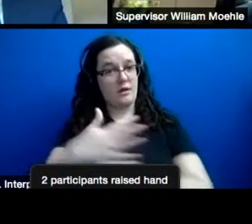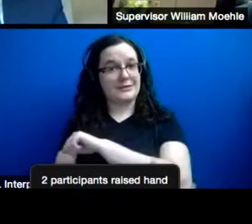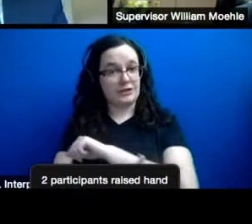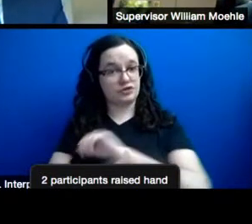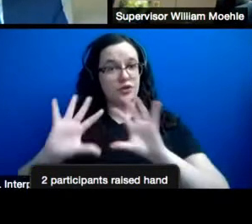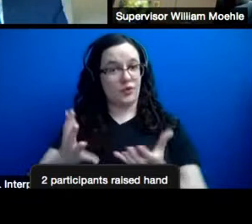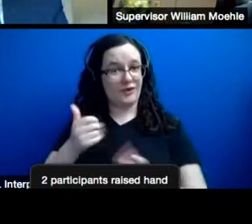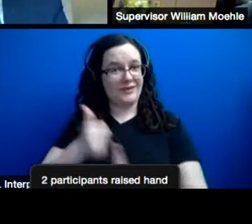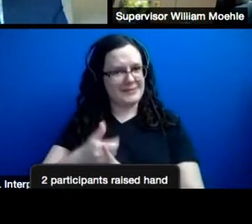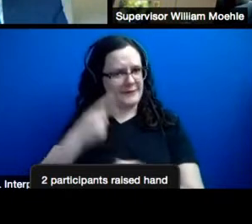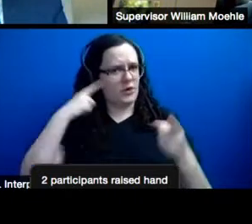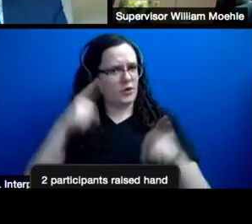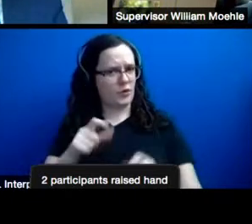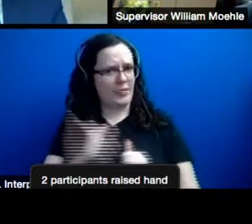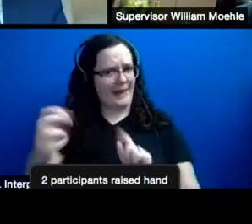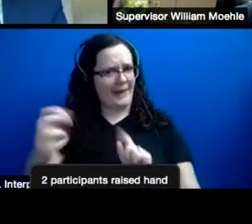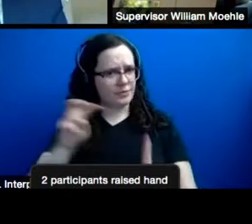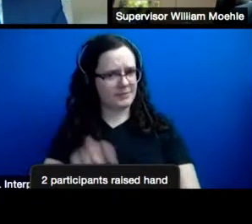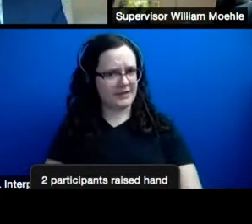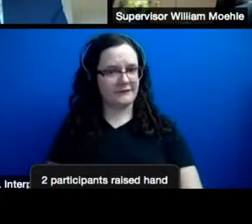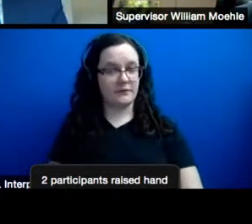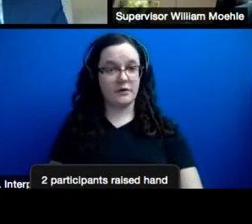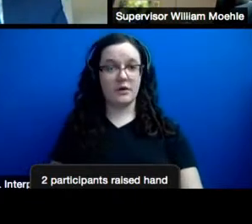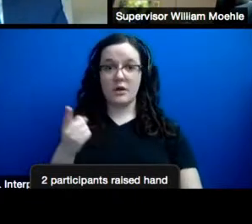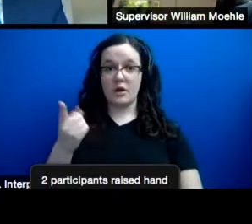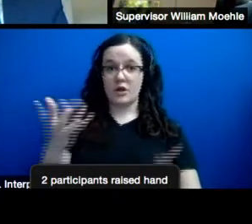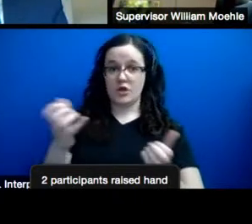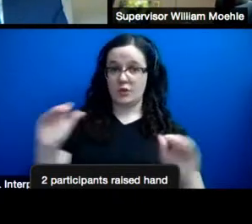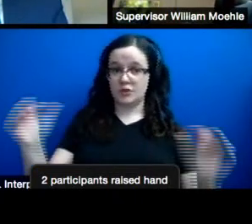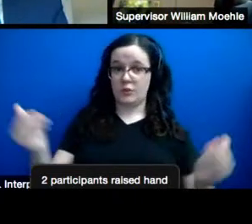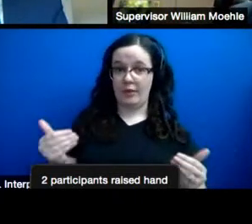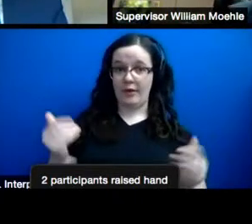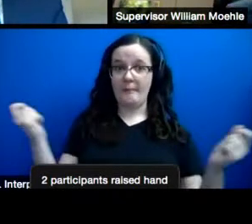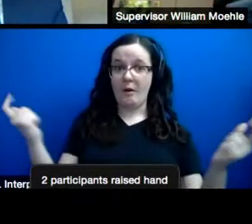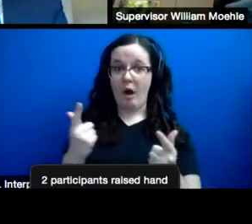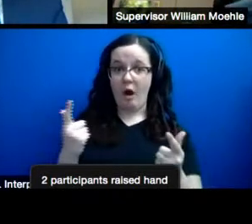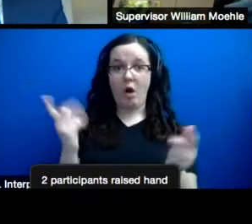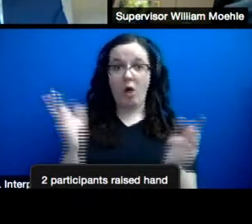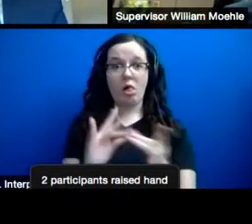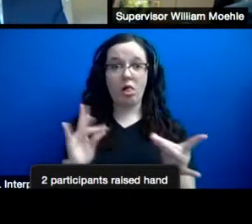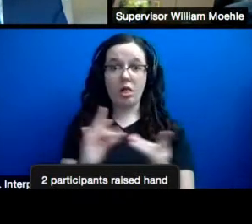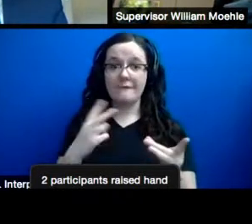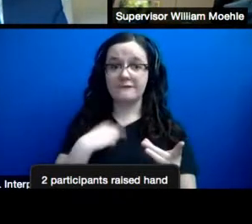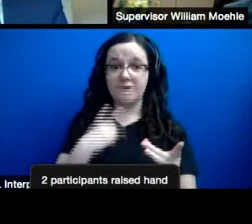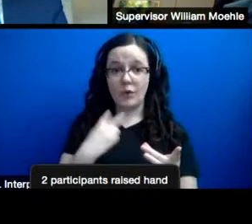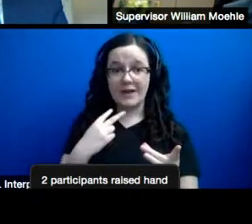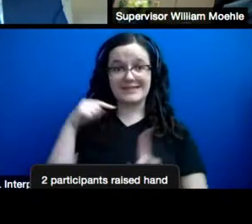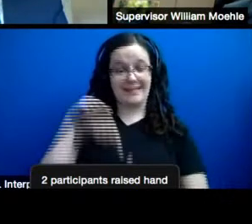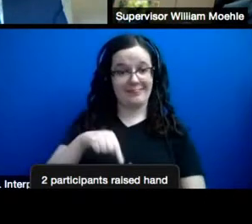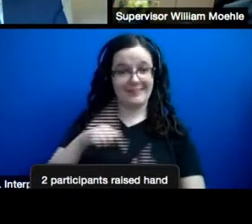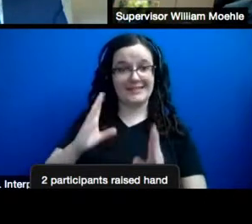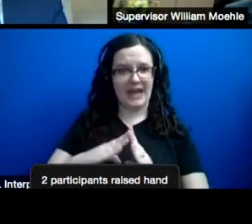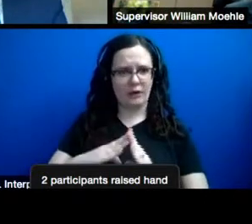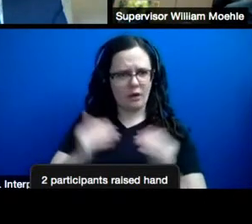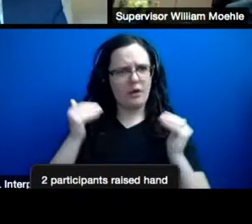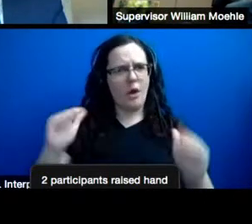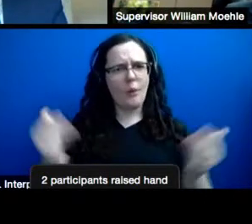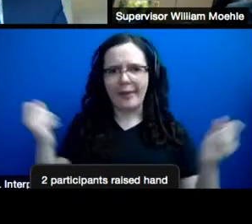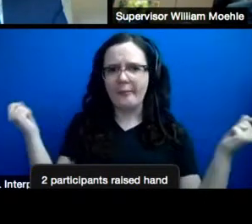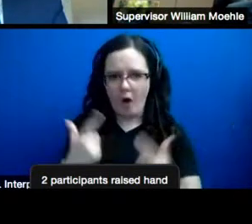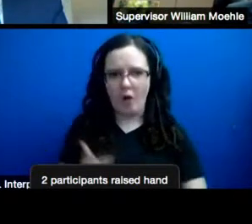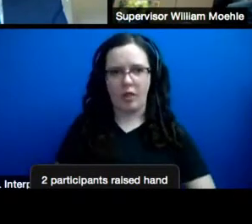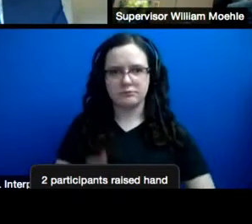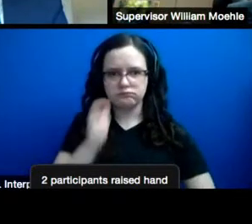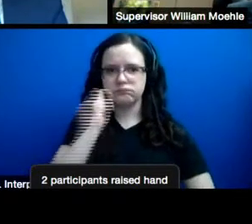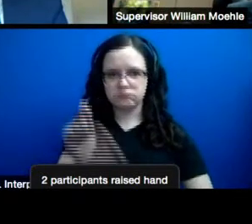perspective. If you want to welcome all voices in this town, you welcome all of them.